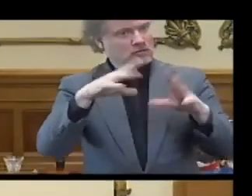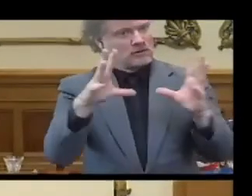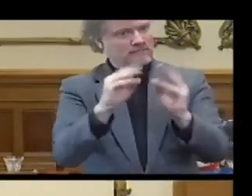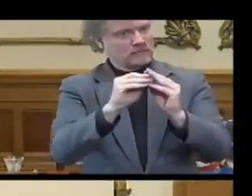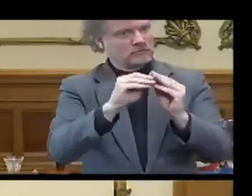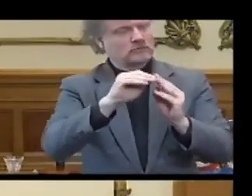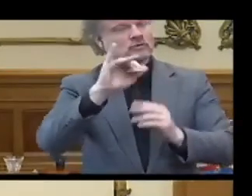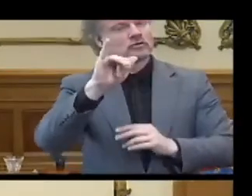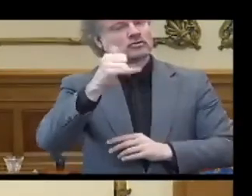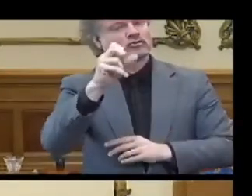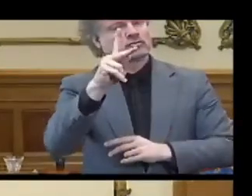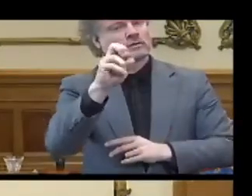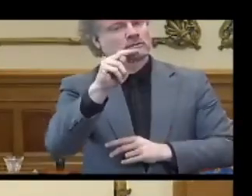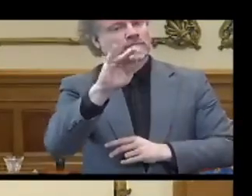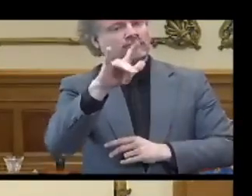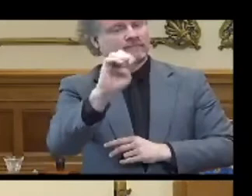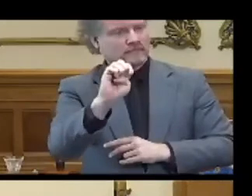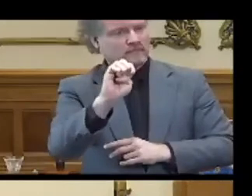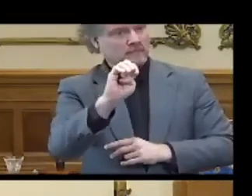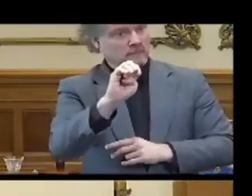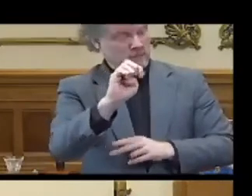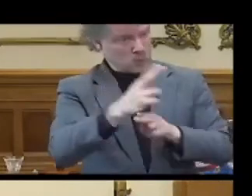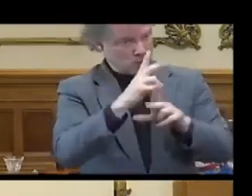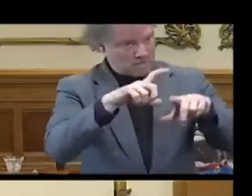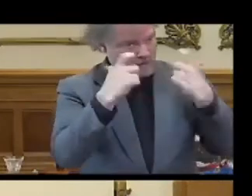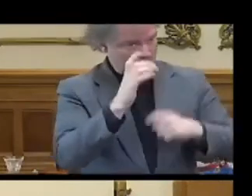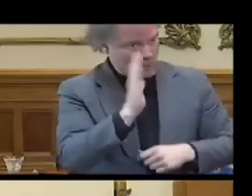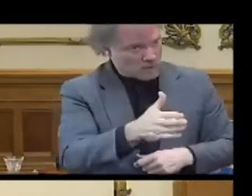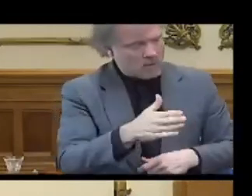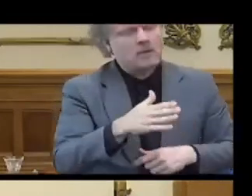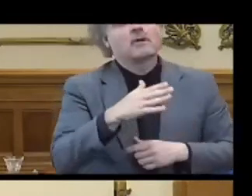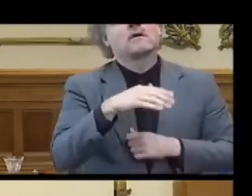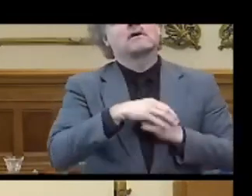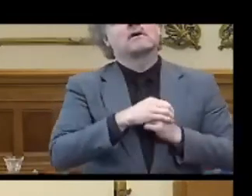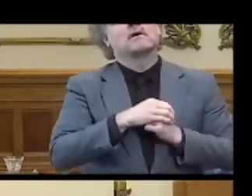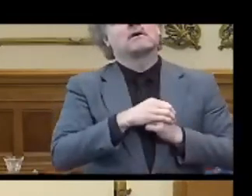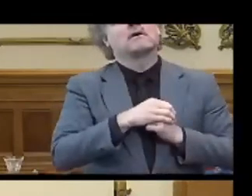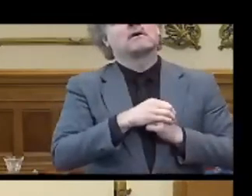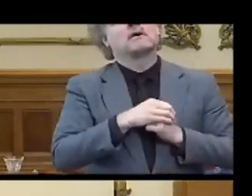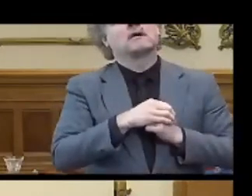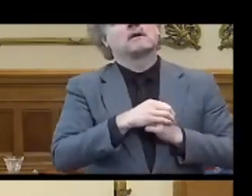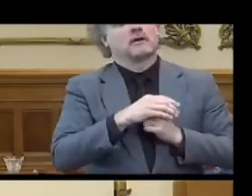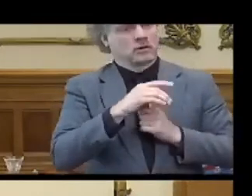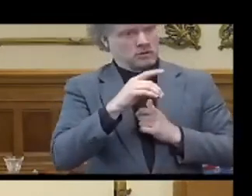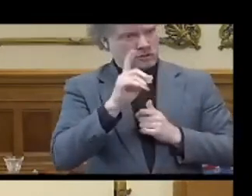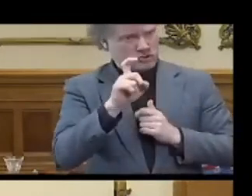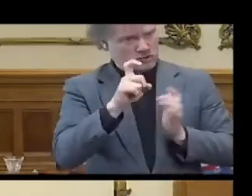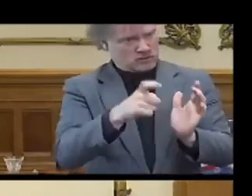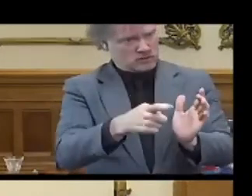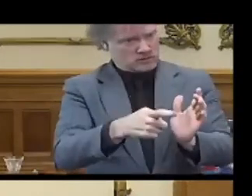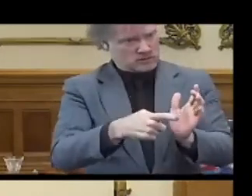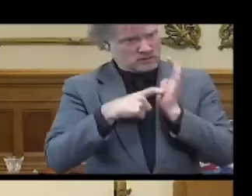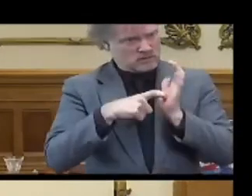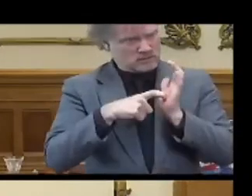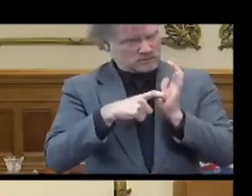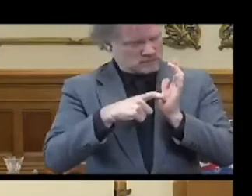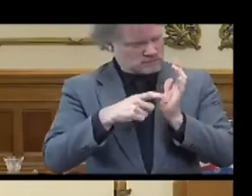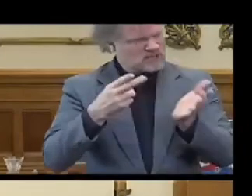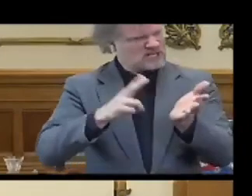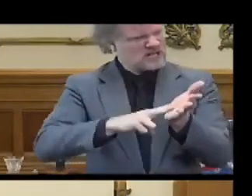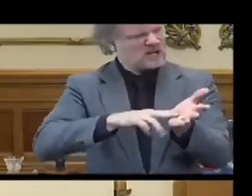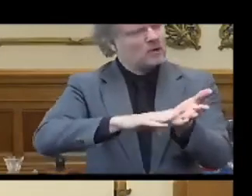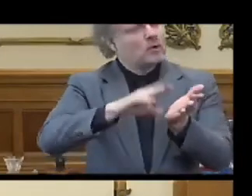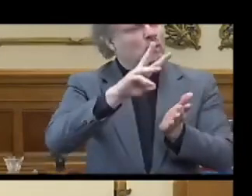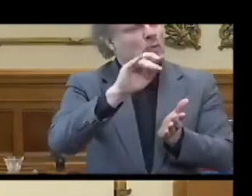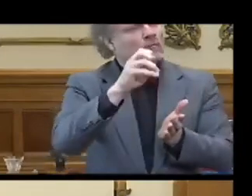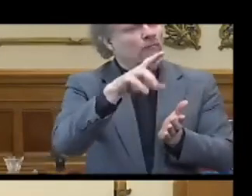in Jacksonville? Will you wear a mask? And should it be required to sign waivers saying that the